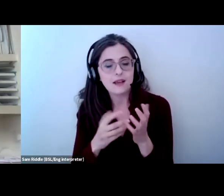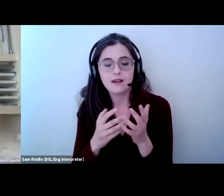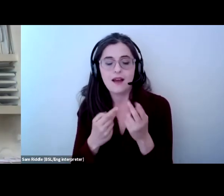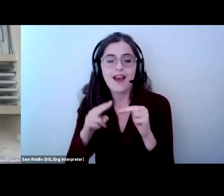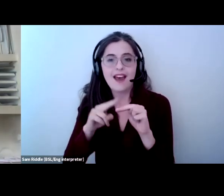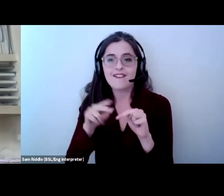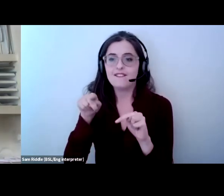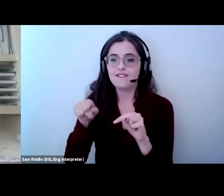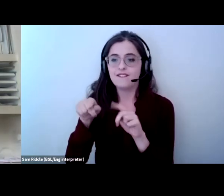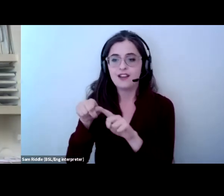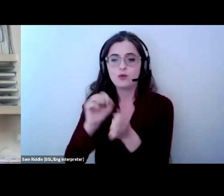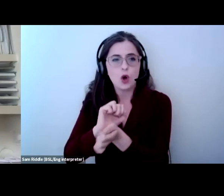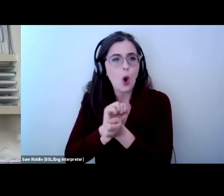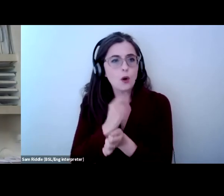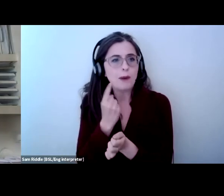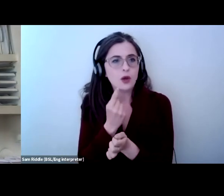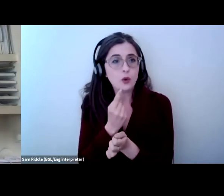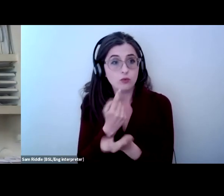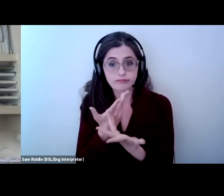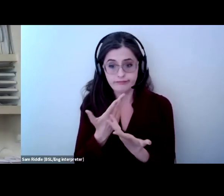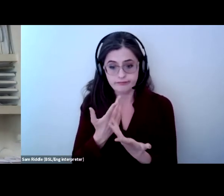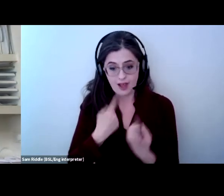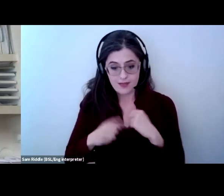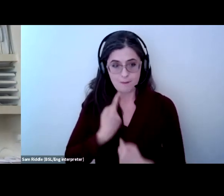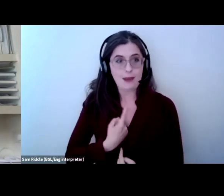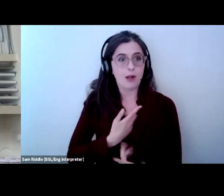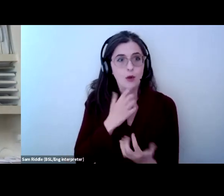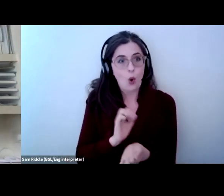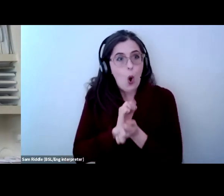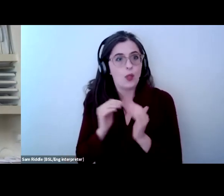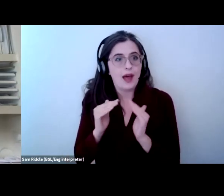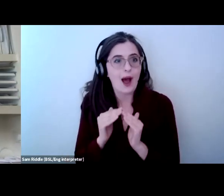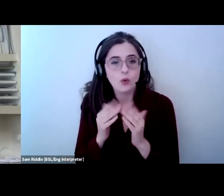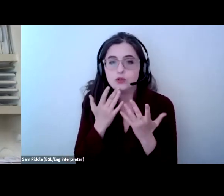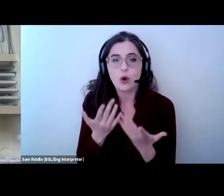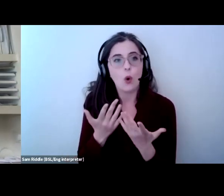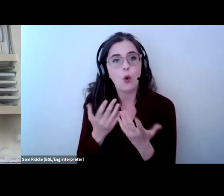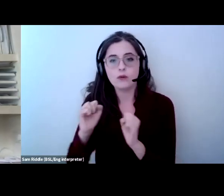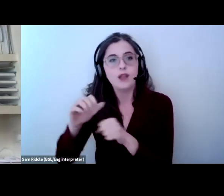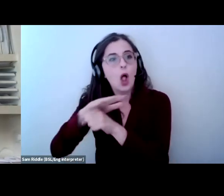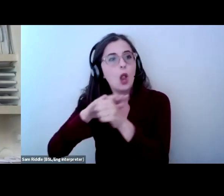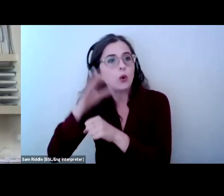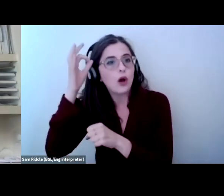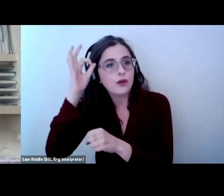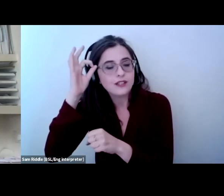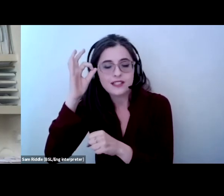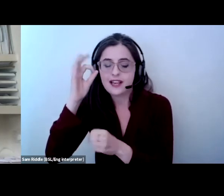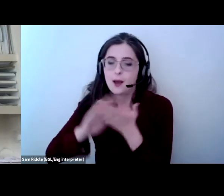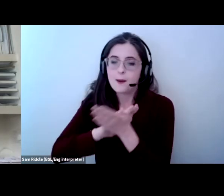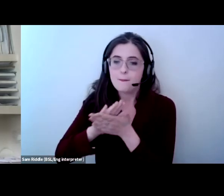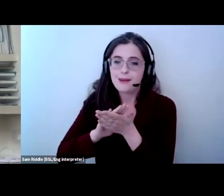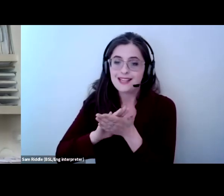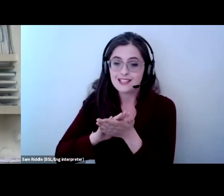the profits from the platform into the local community? Now, what is really exciting is that